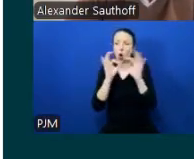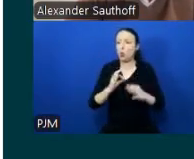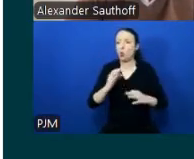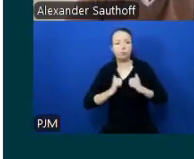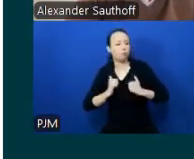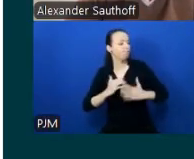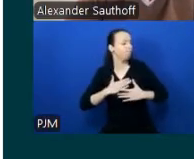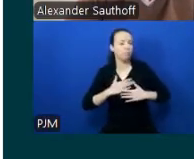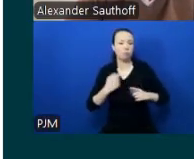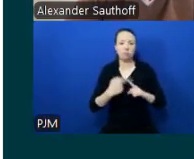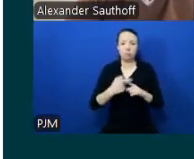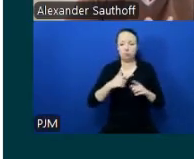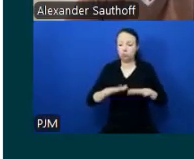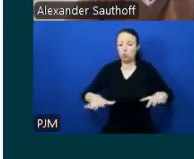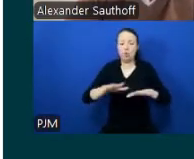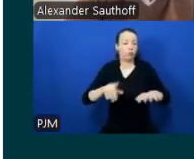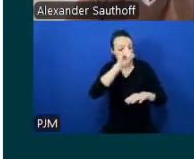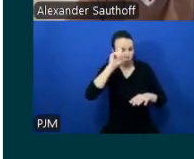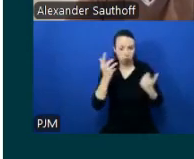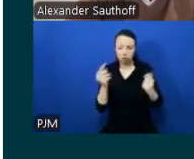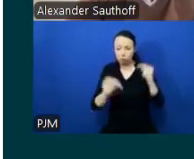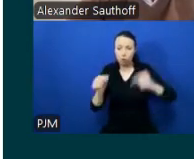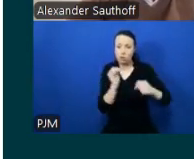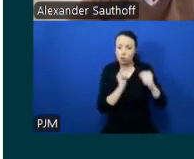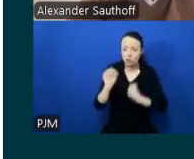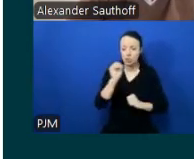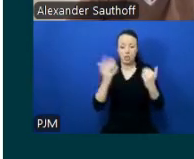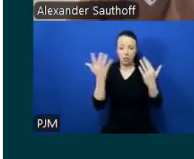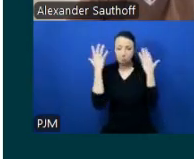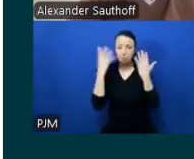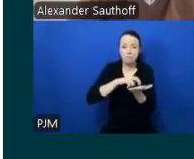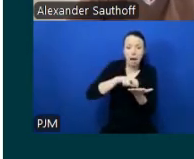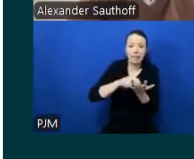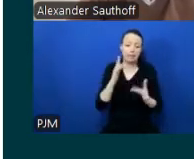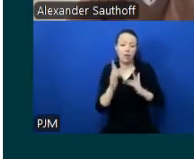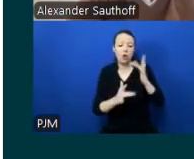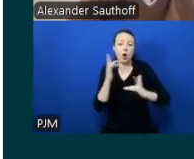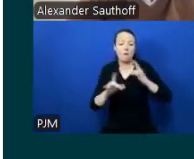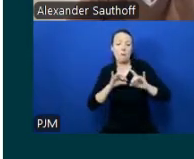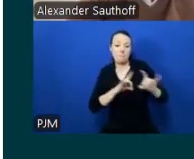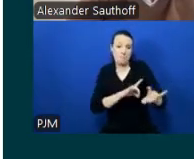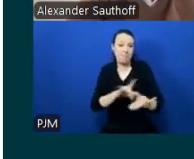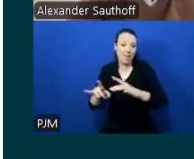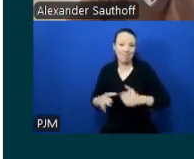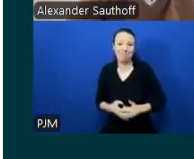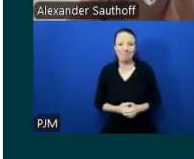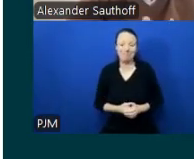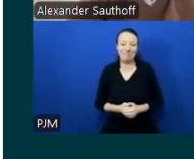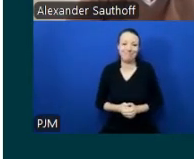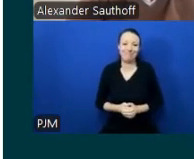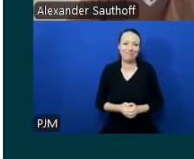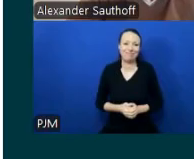activity, for example, walking, running, cycling, you name it. And also by providing spaces